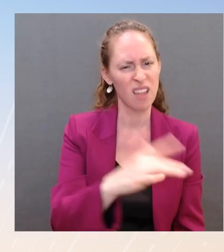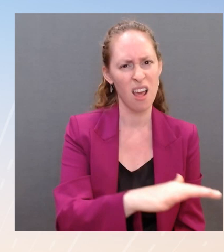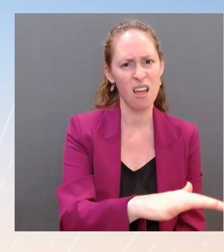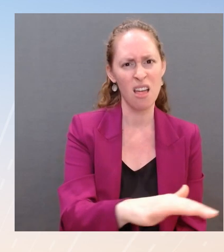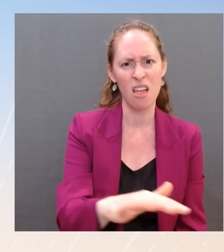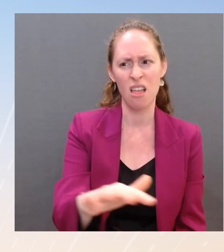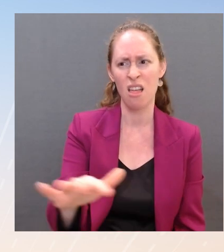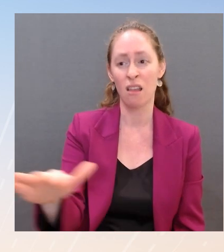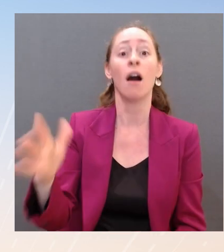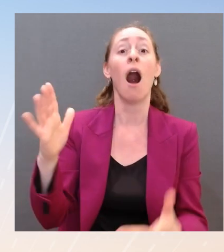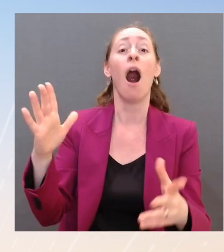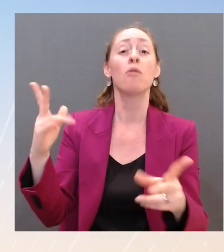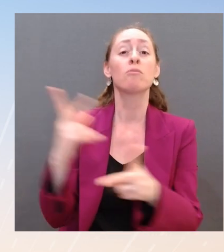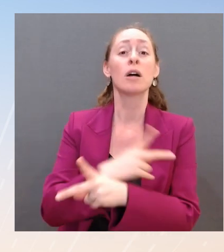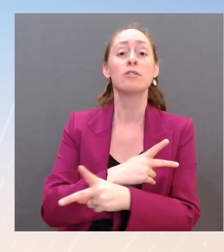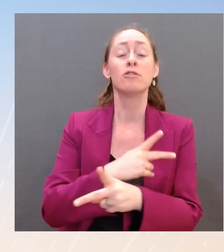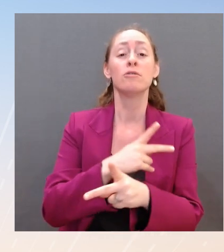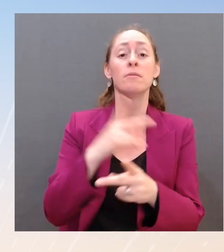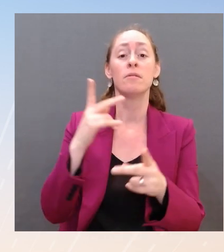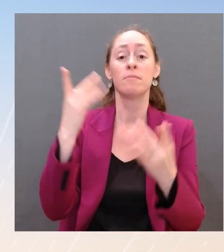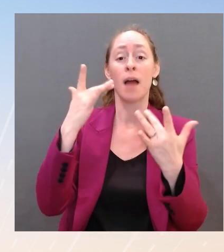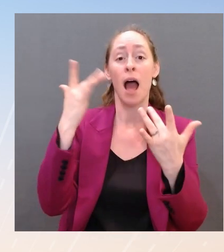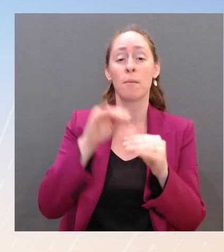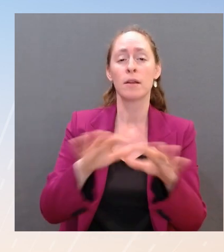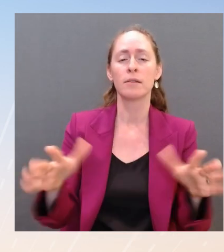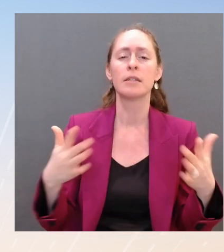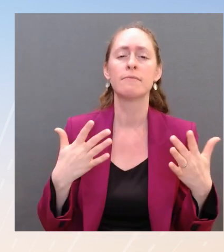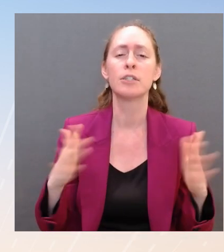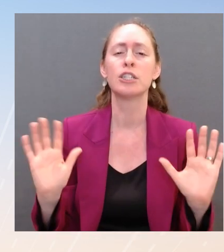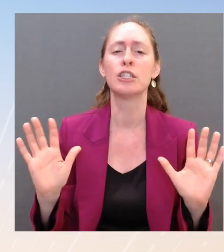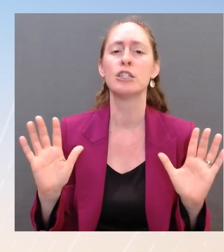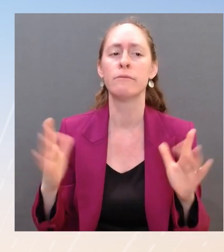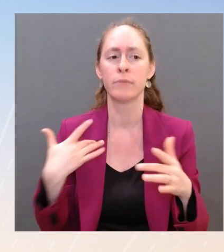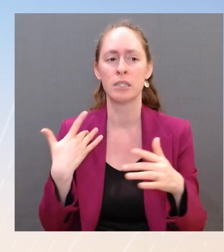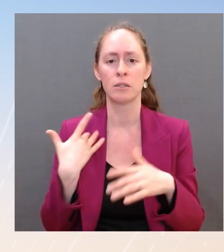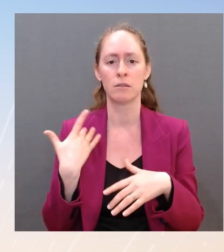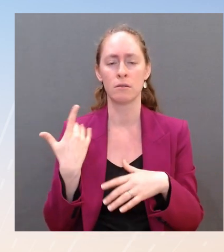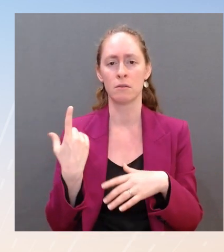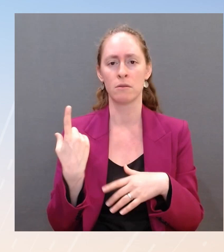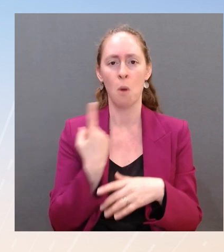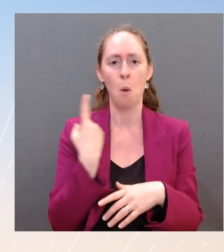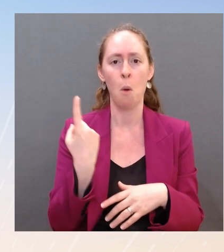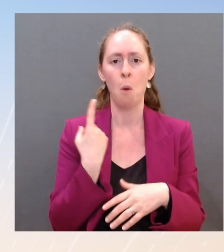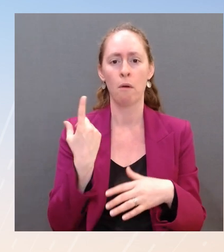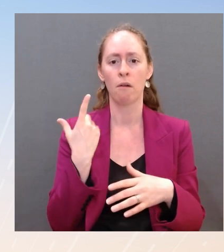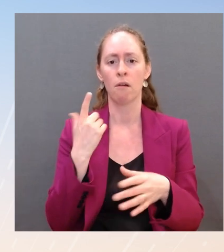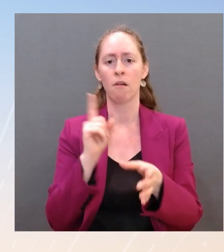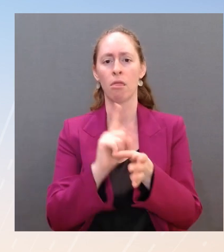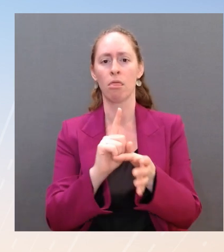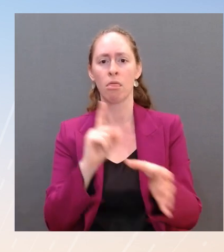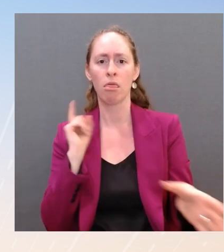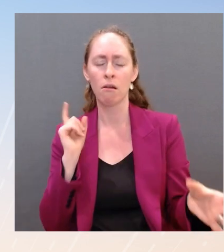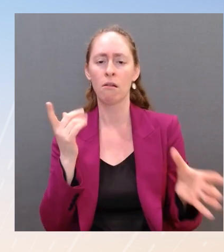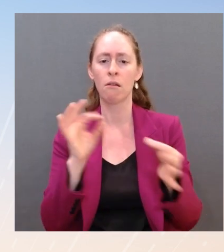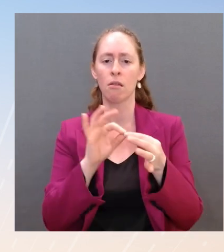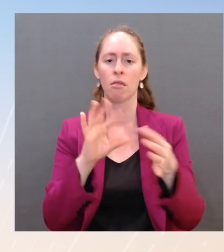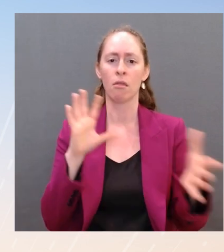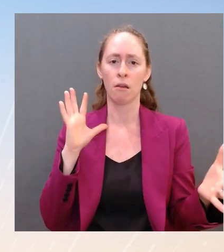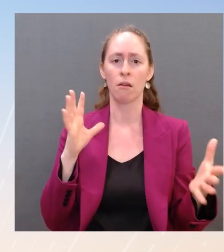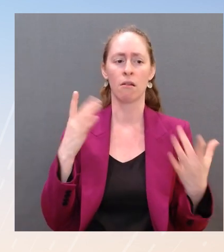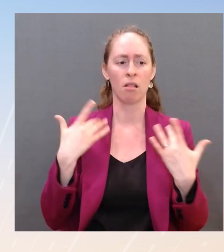the isolation, the anxiety, and yes, the grief. They are wounds that sometimes